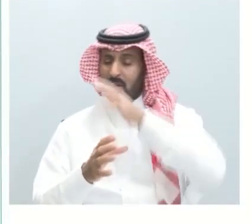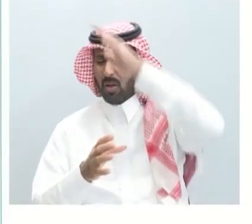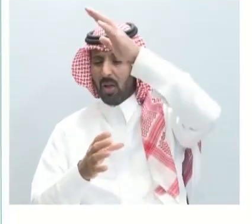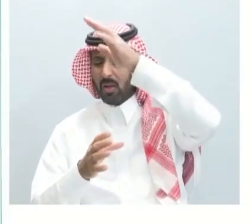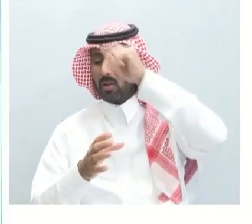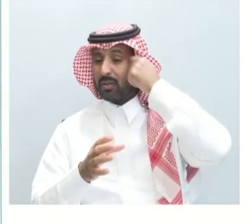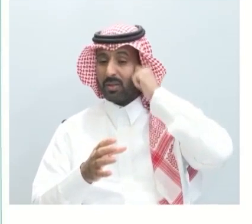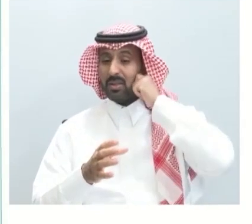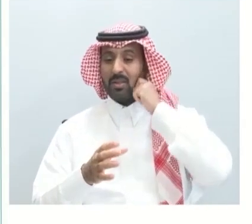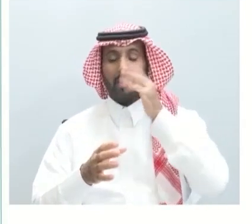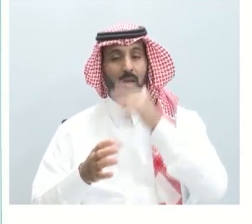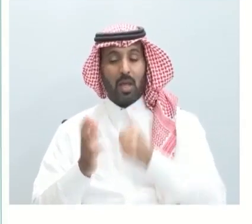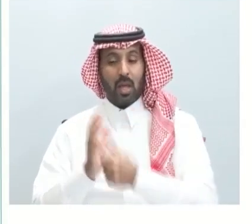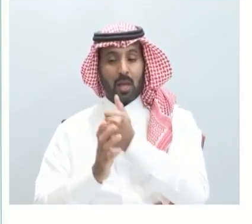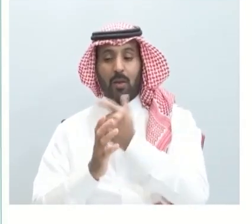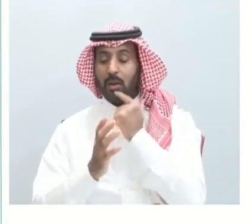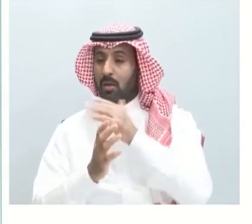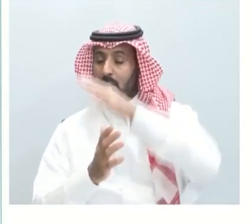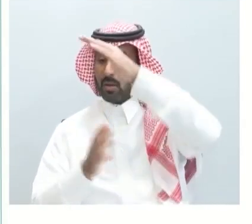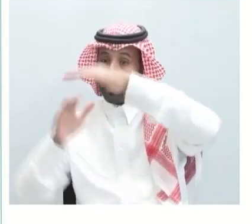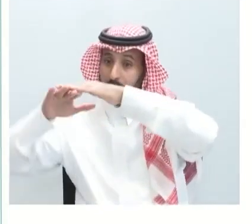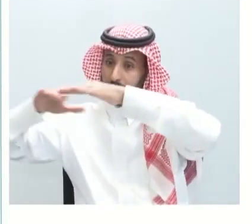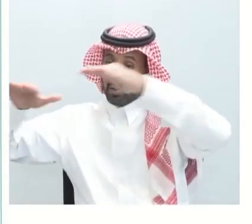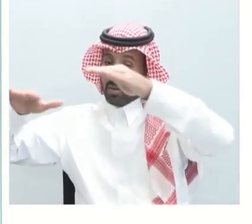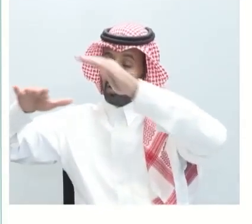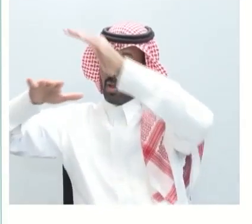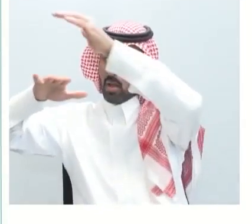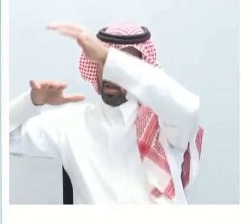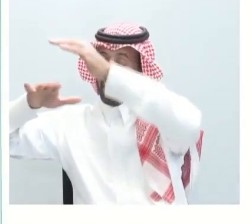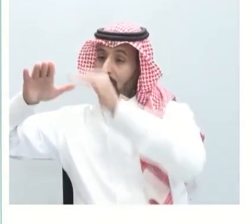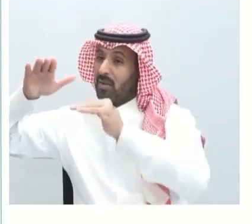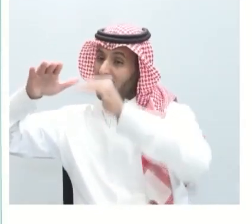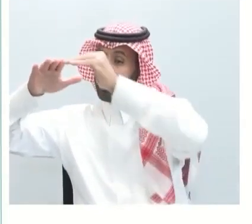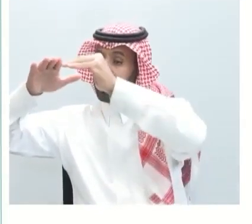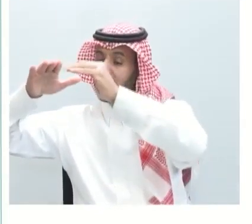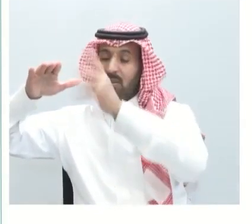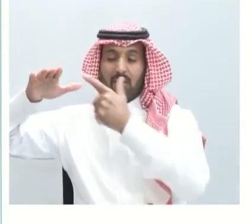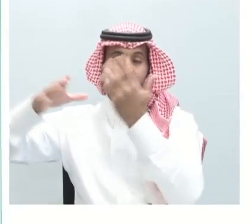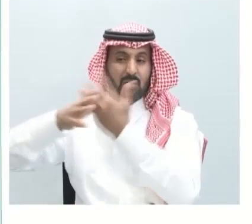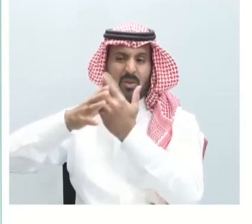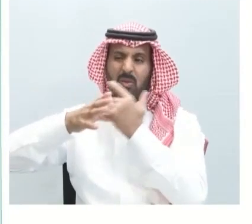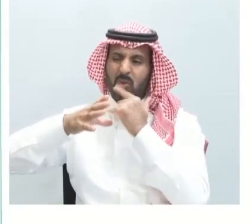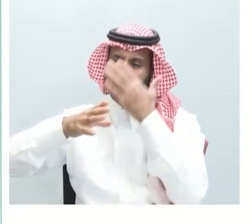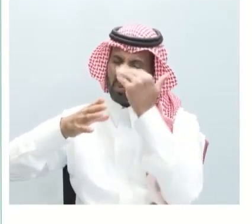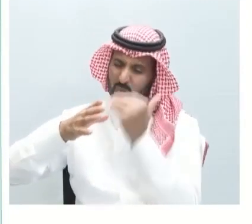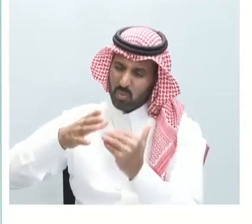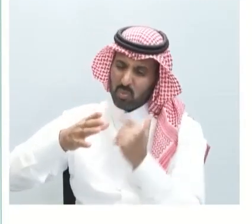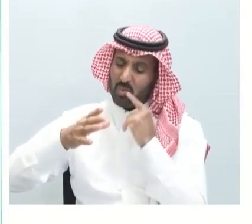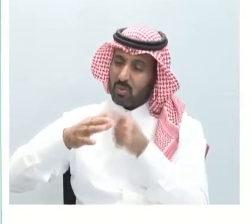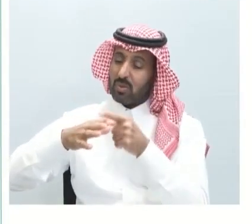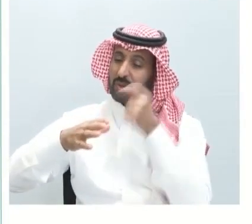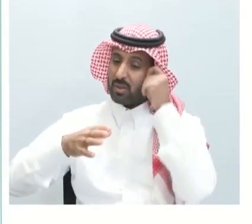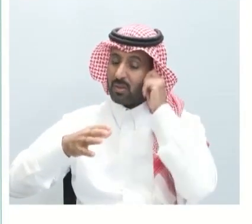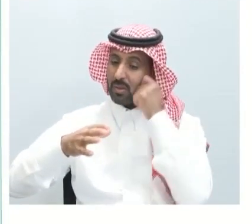too short, too short. Also here, you're talking too loudly. This is an adverb